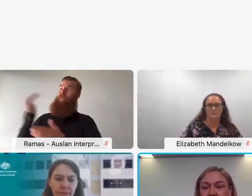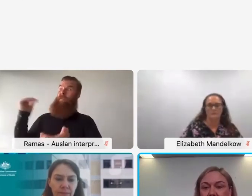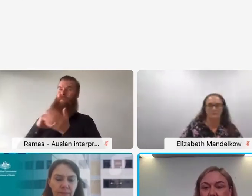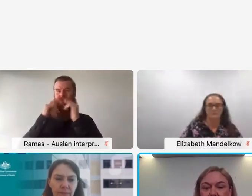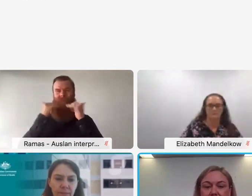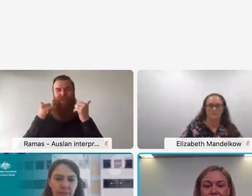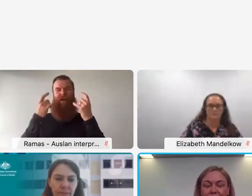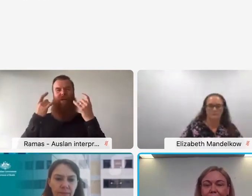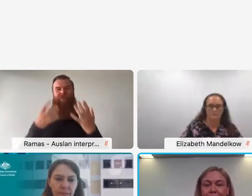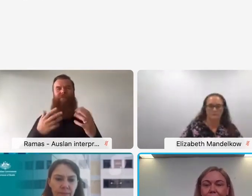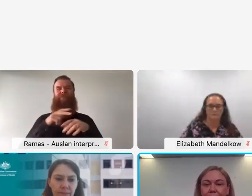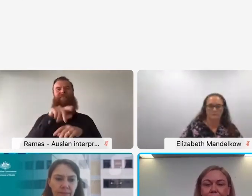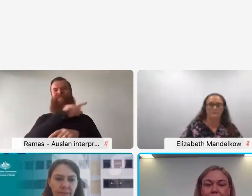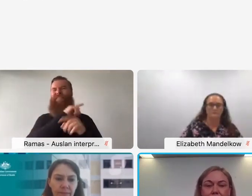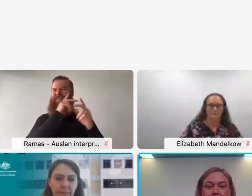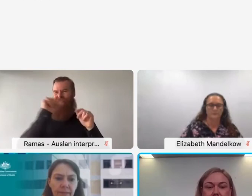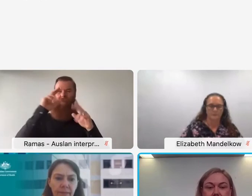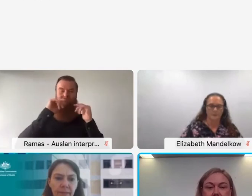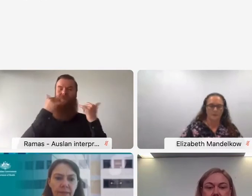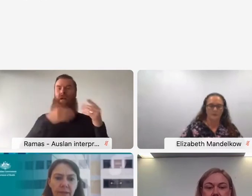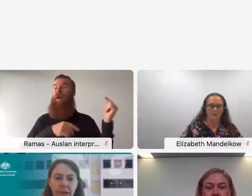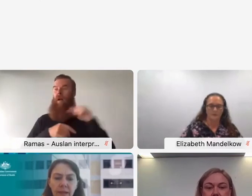good surety around that.